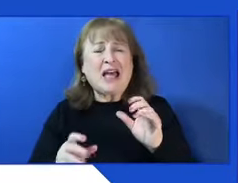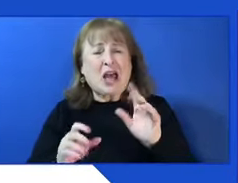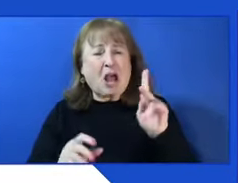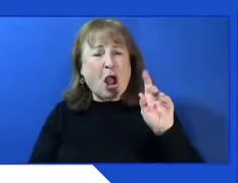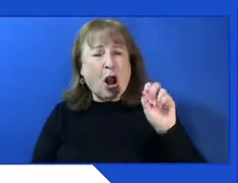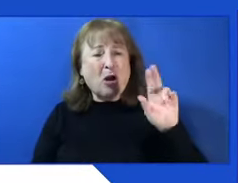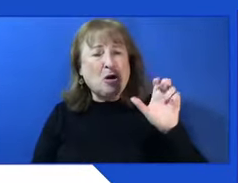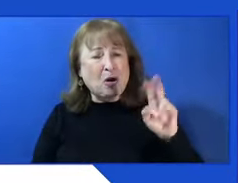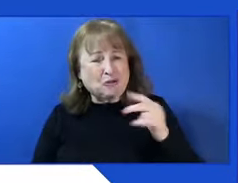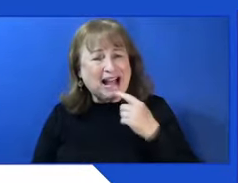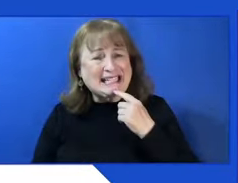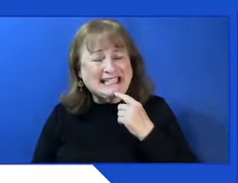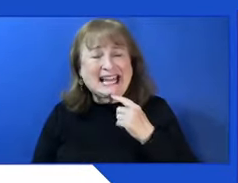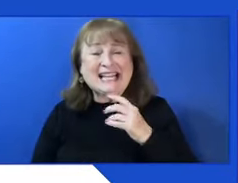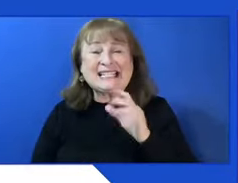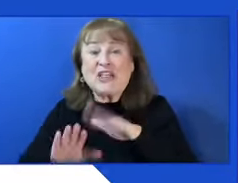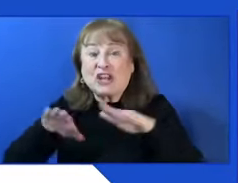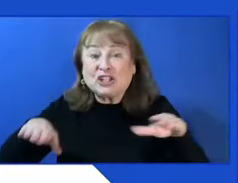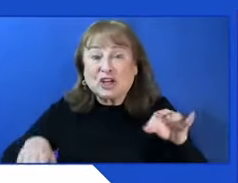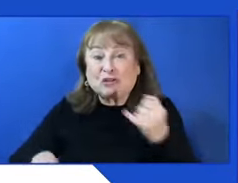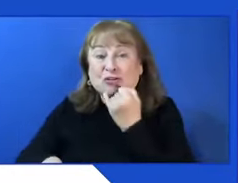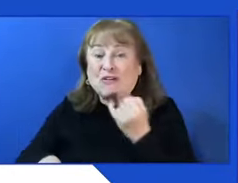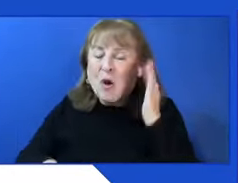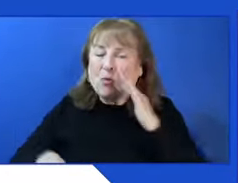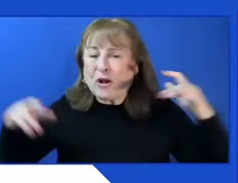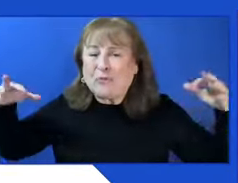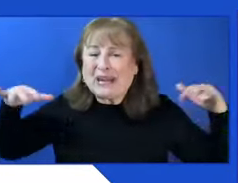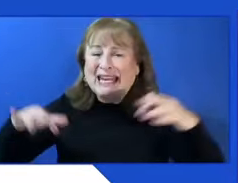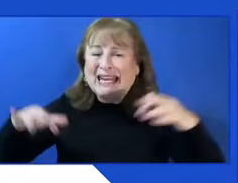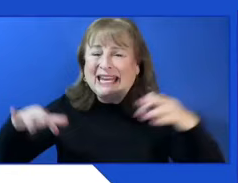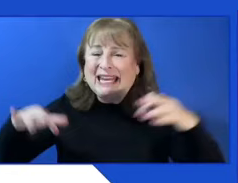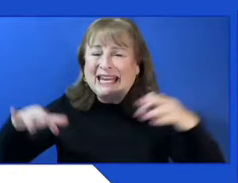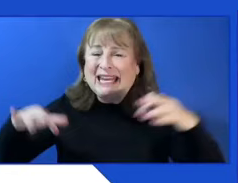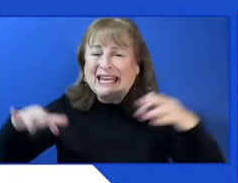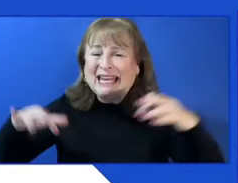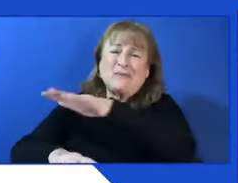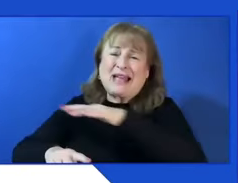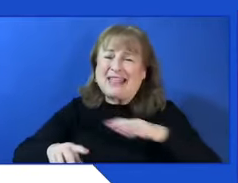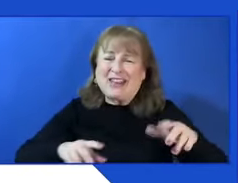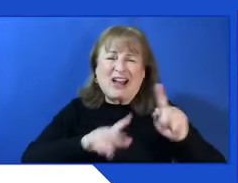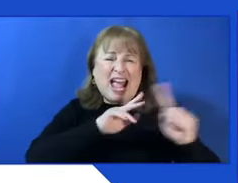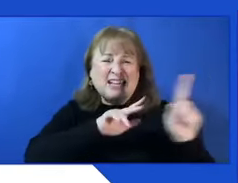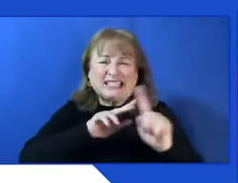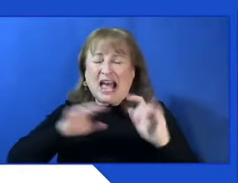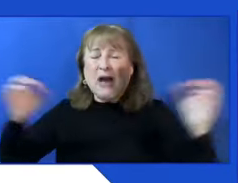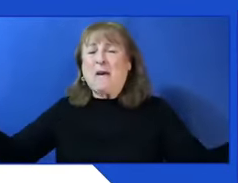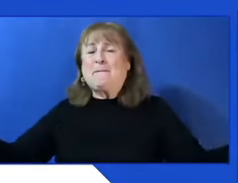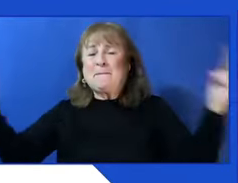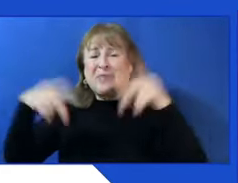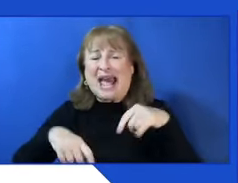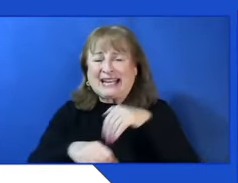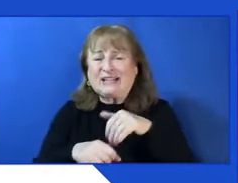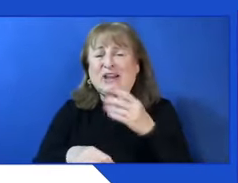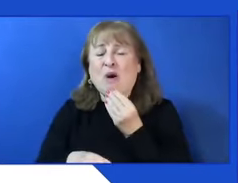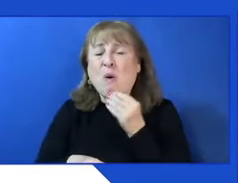the children of Israel will be gathered from exile back into their